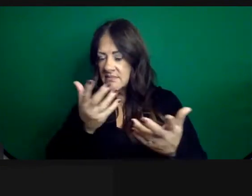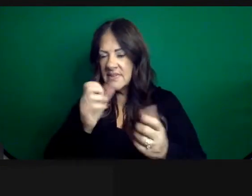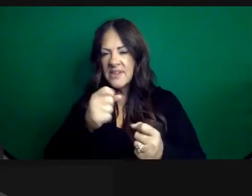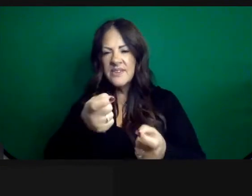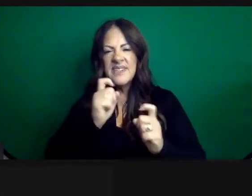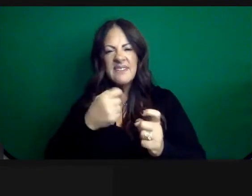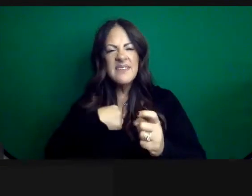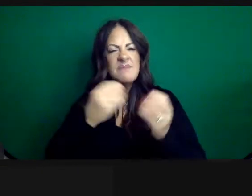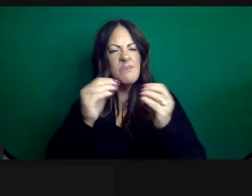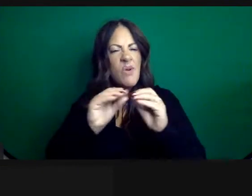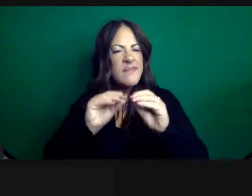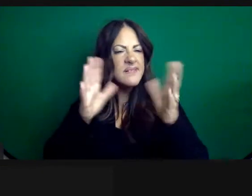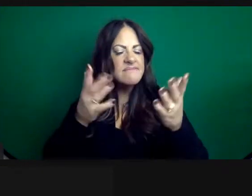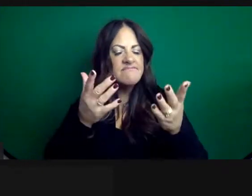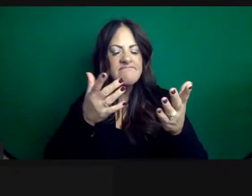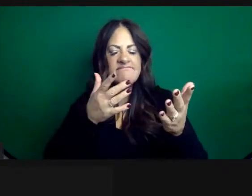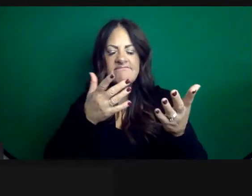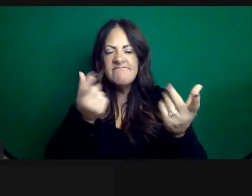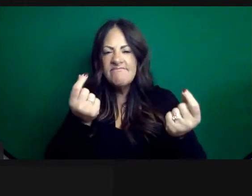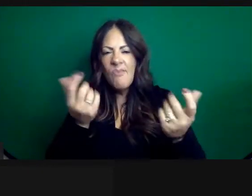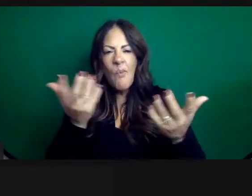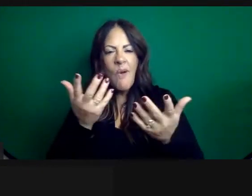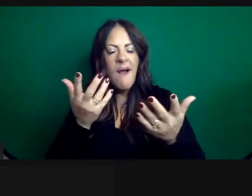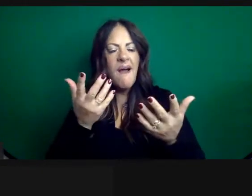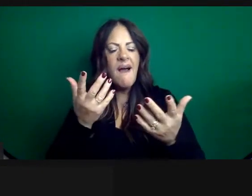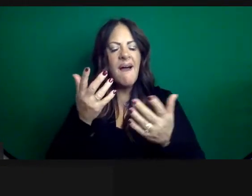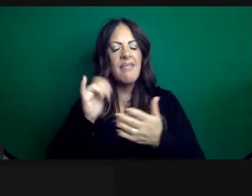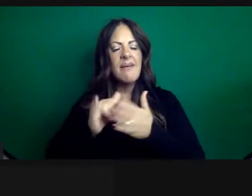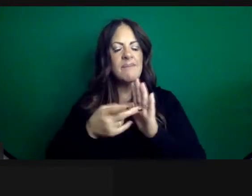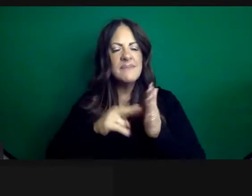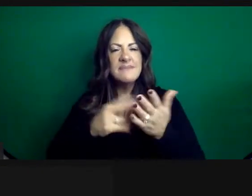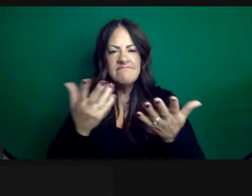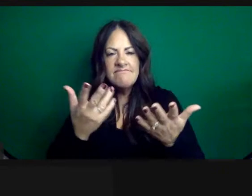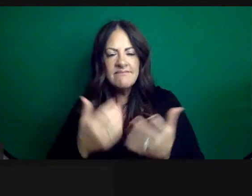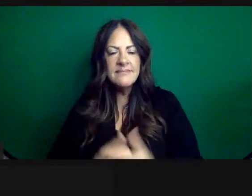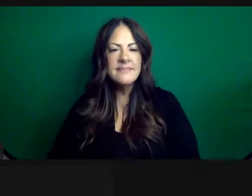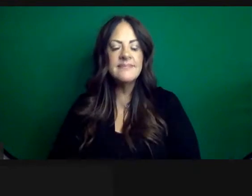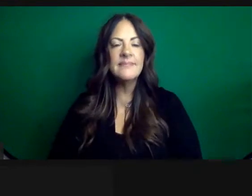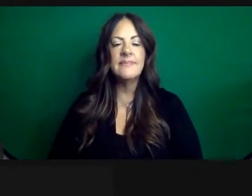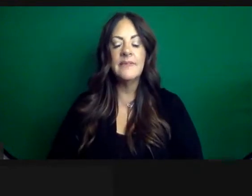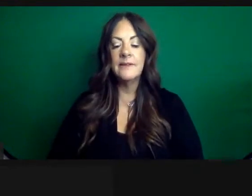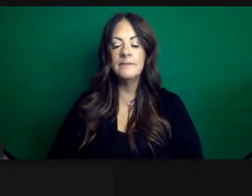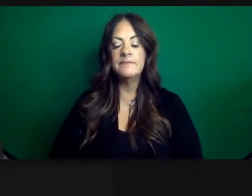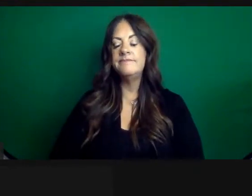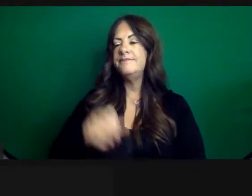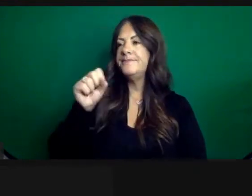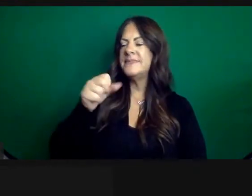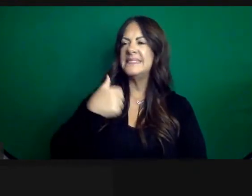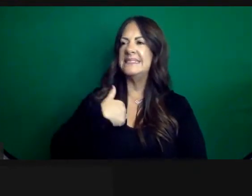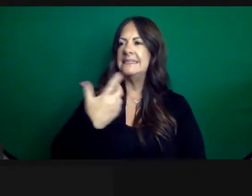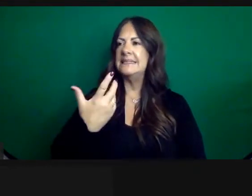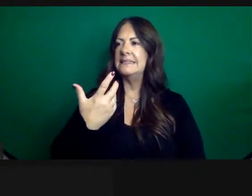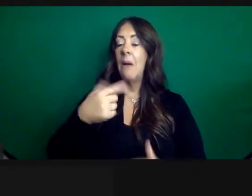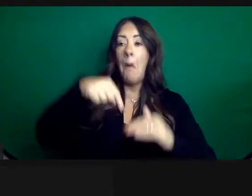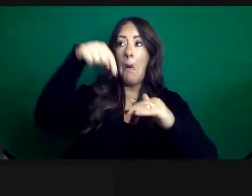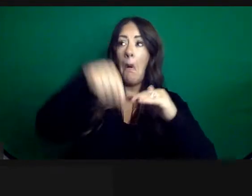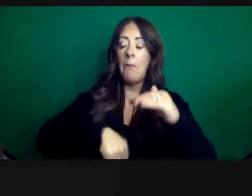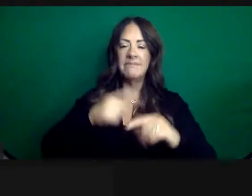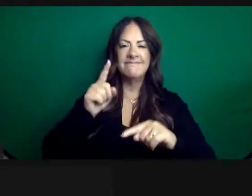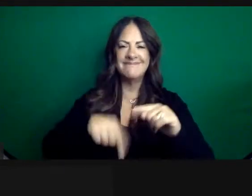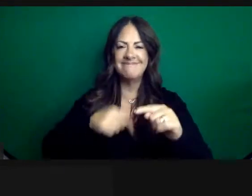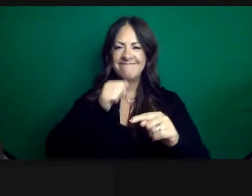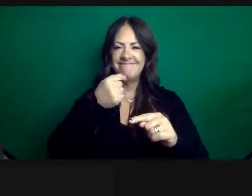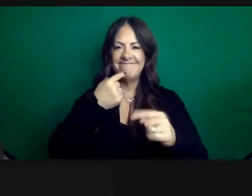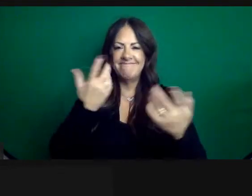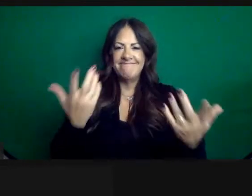give a little more clarity on what those deals are? Yeah, and I can't say a lot more, in part, and